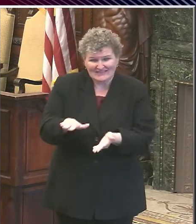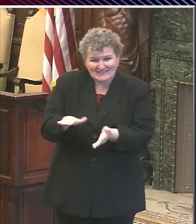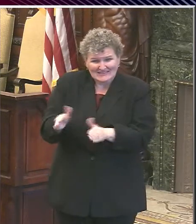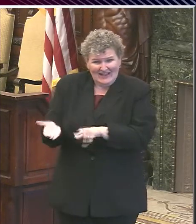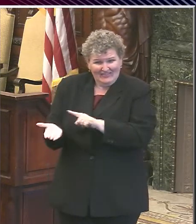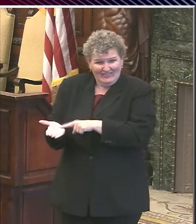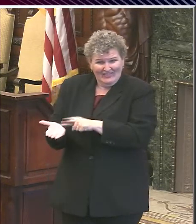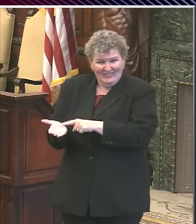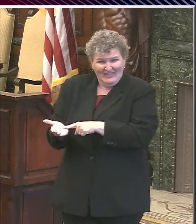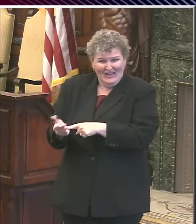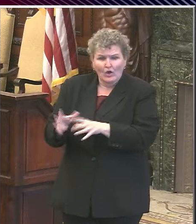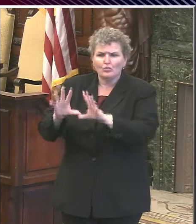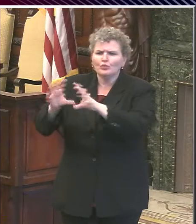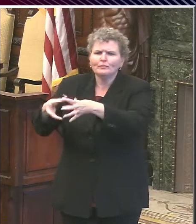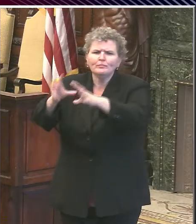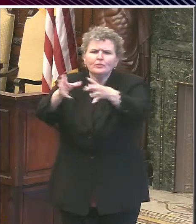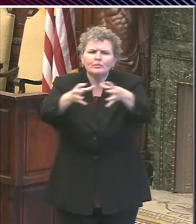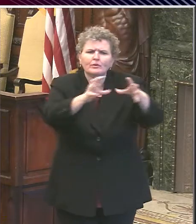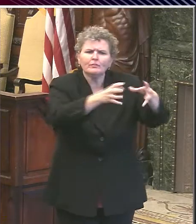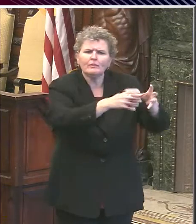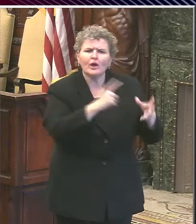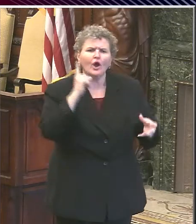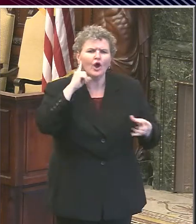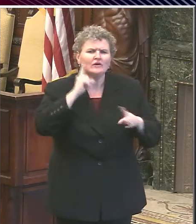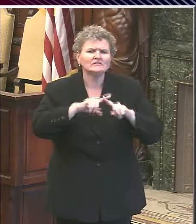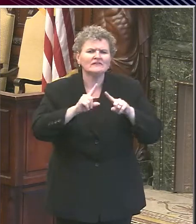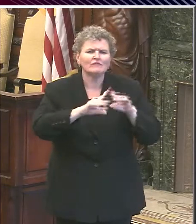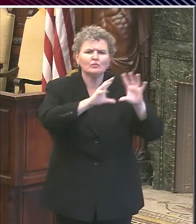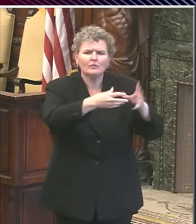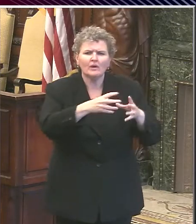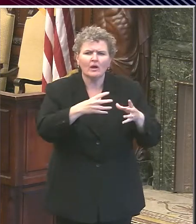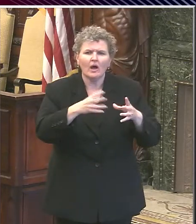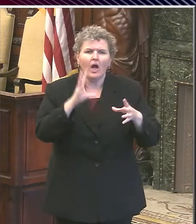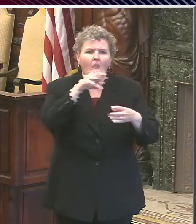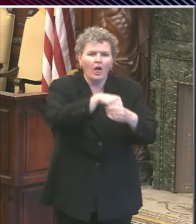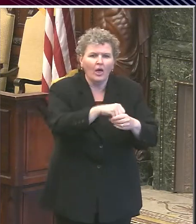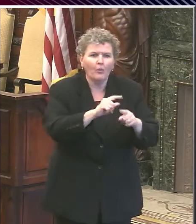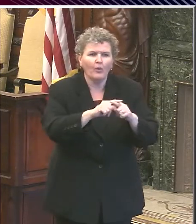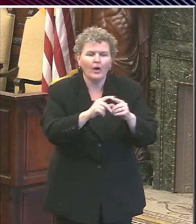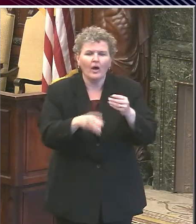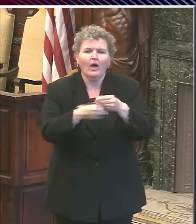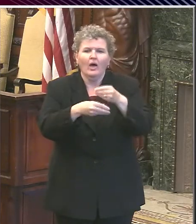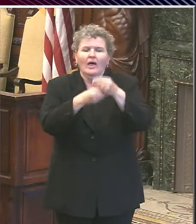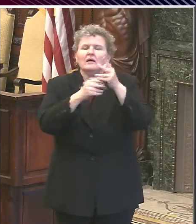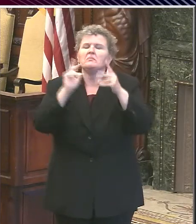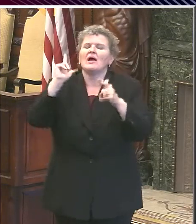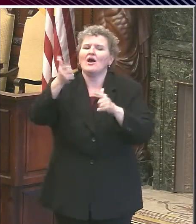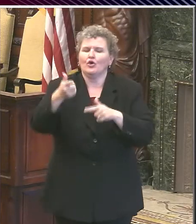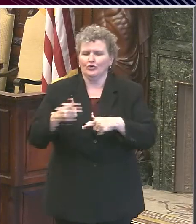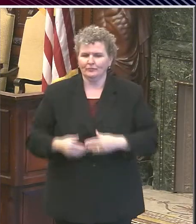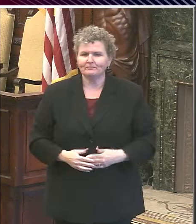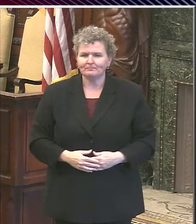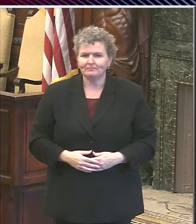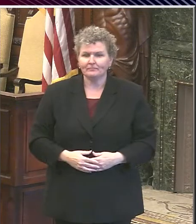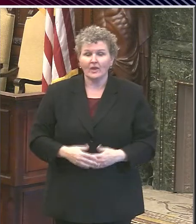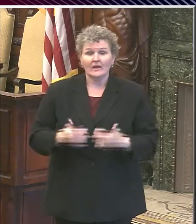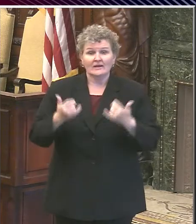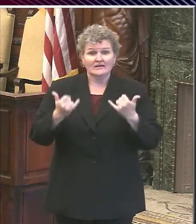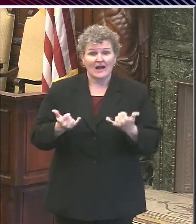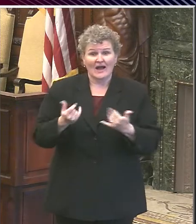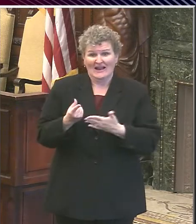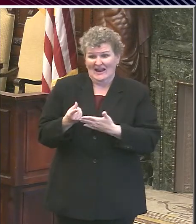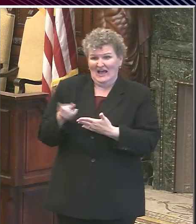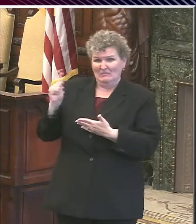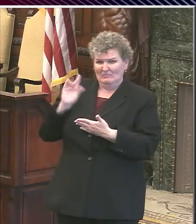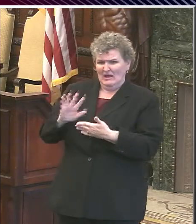about more deaths later this week. On testing, last week, we did about 2,700 tests per day.